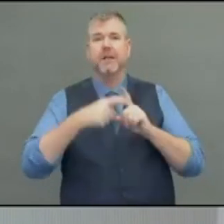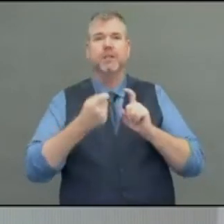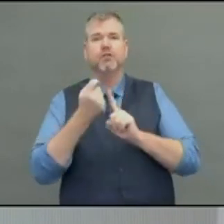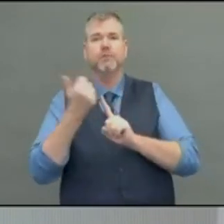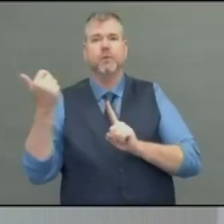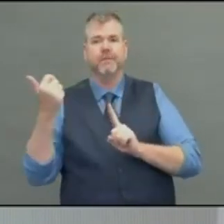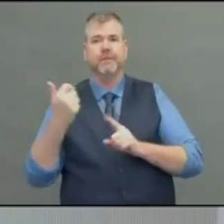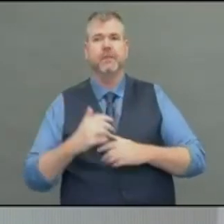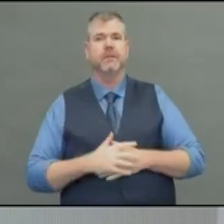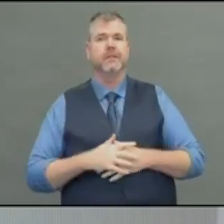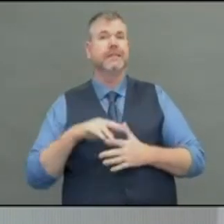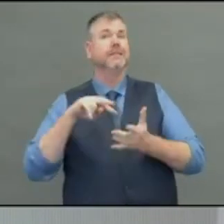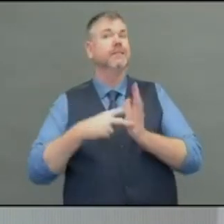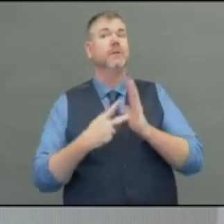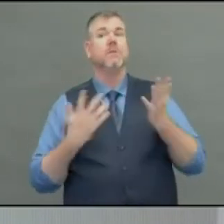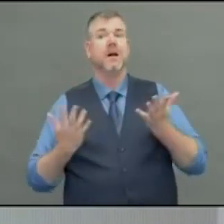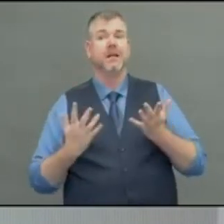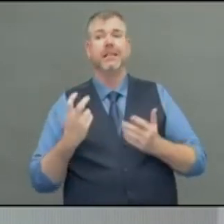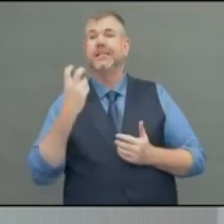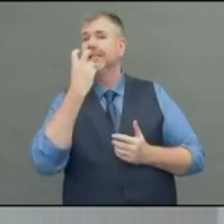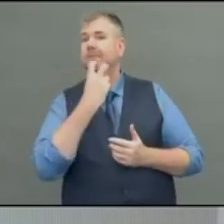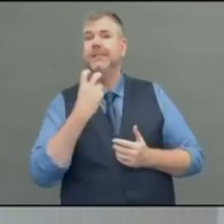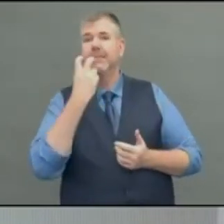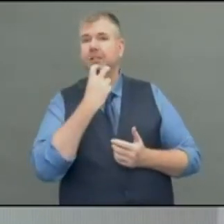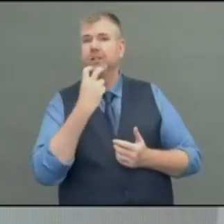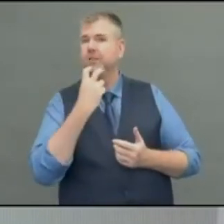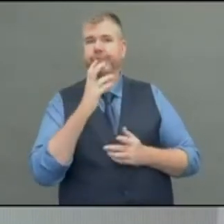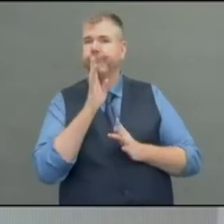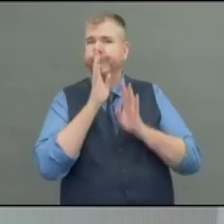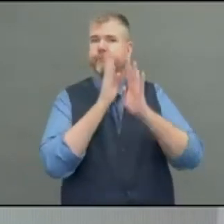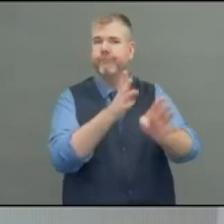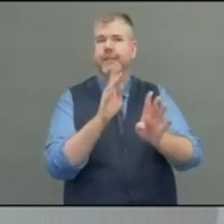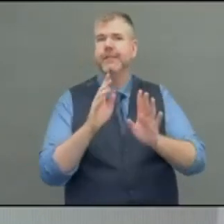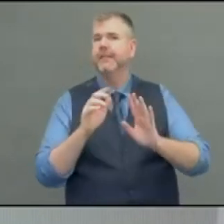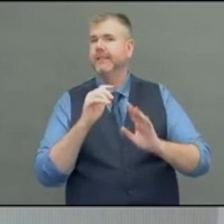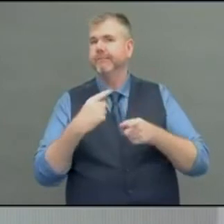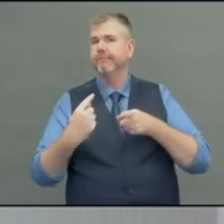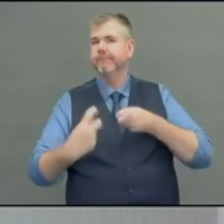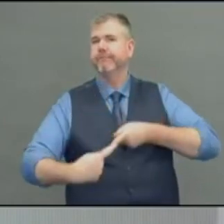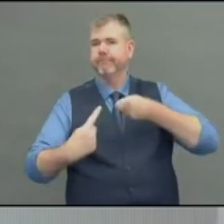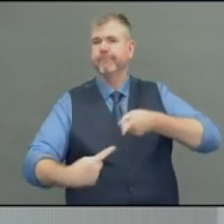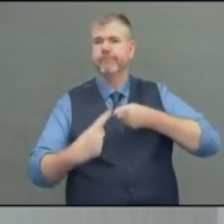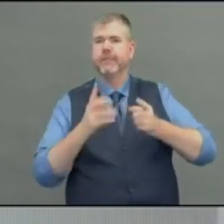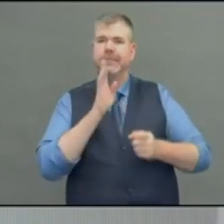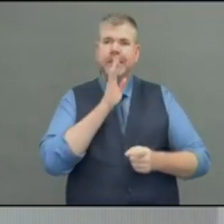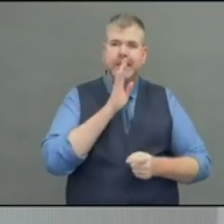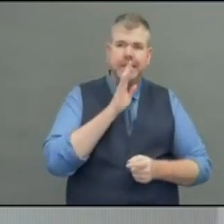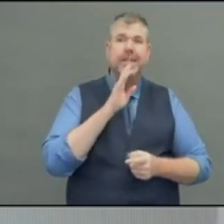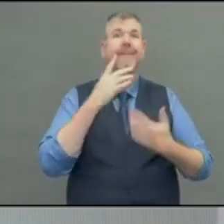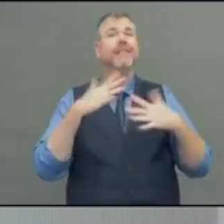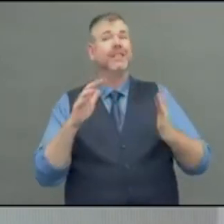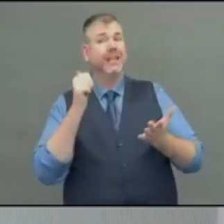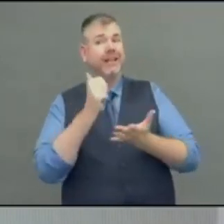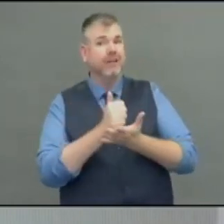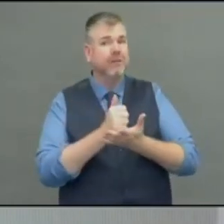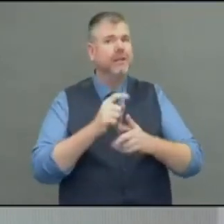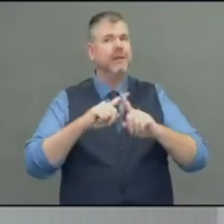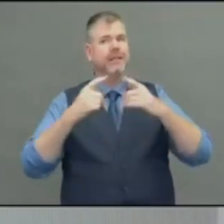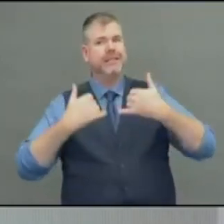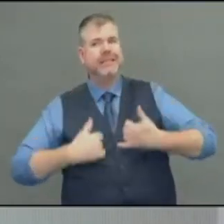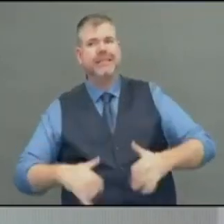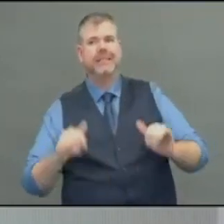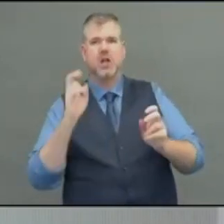impairment. And though he went to speech therapy, sometimes it was really difficult